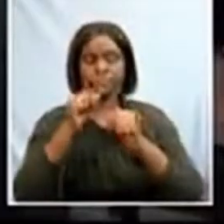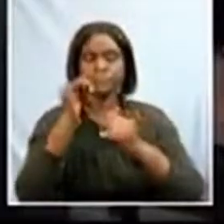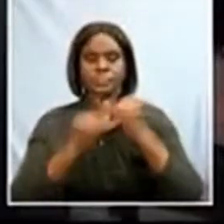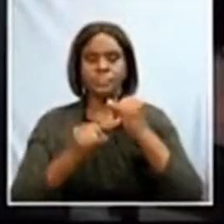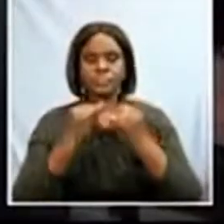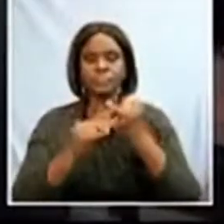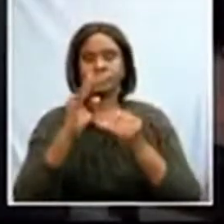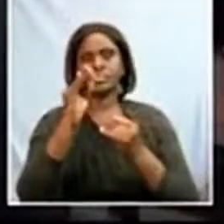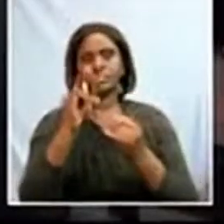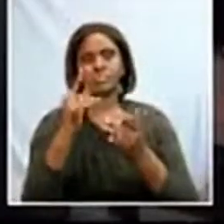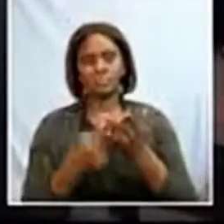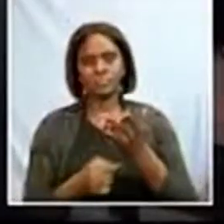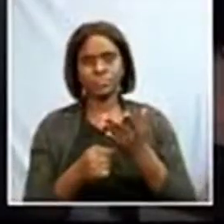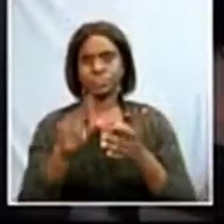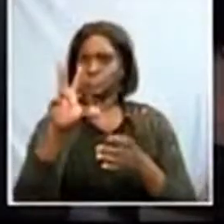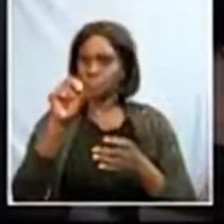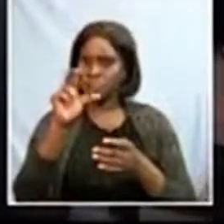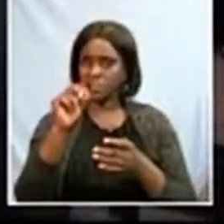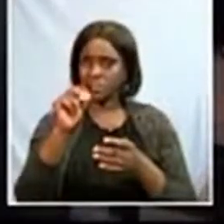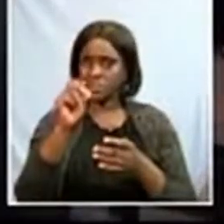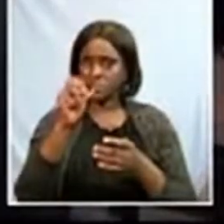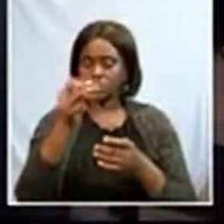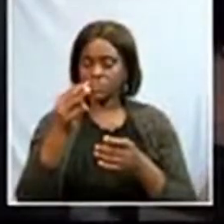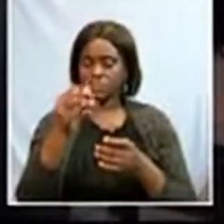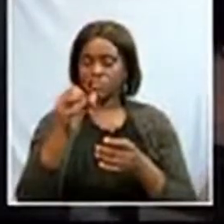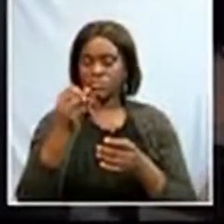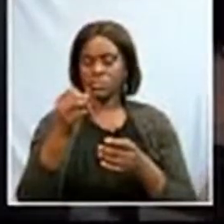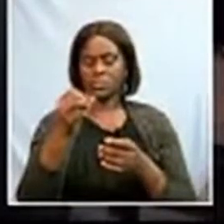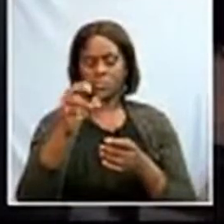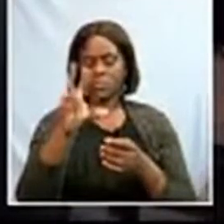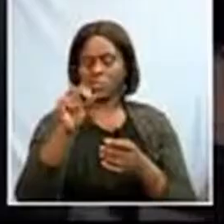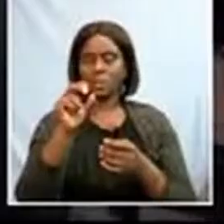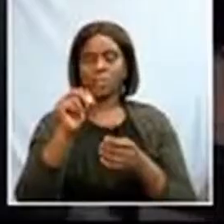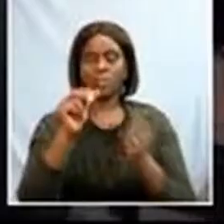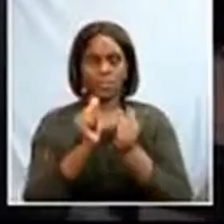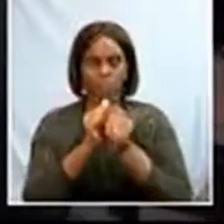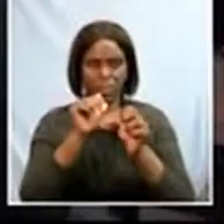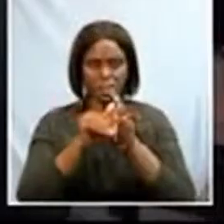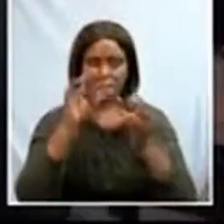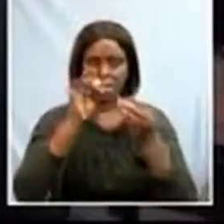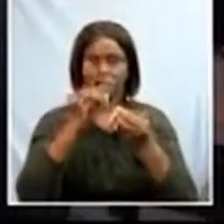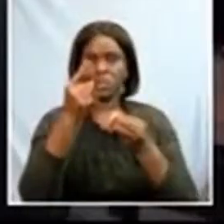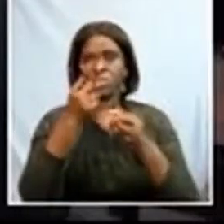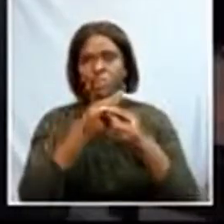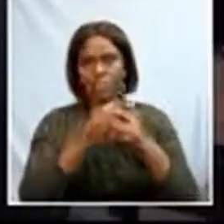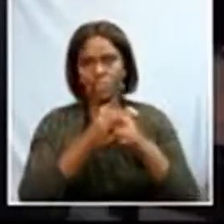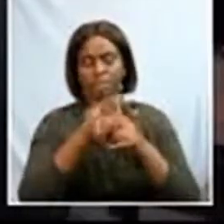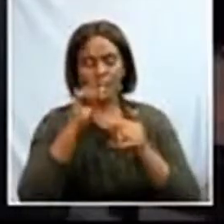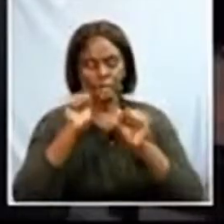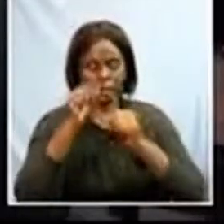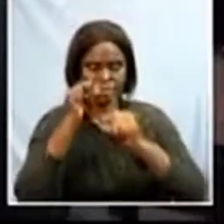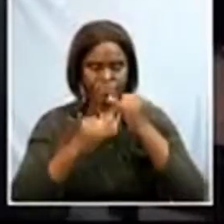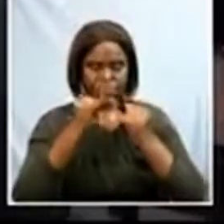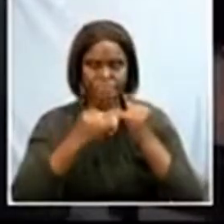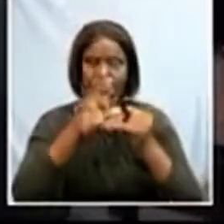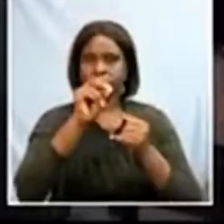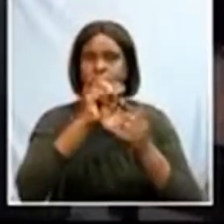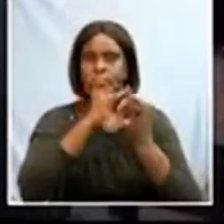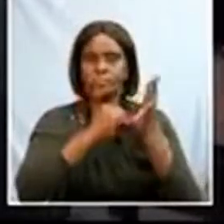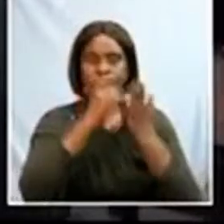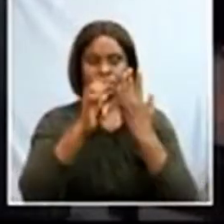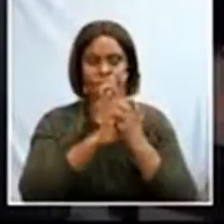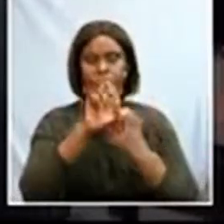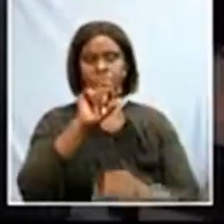by 30th of May. With an additional 1 month, it would have completed on the 30th of June